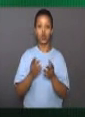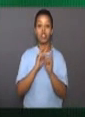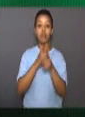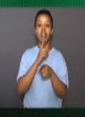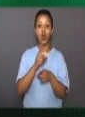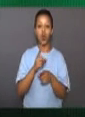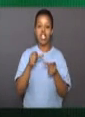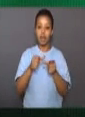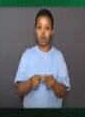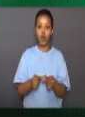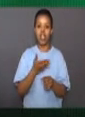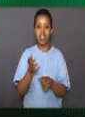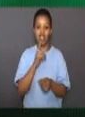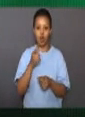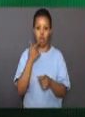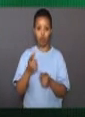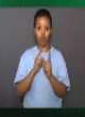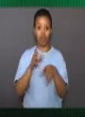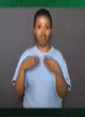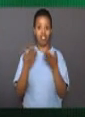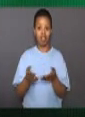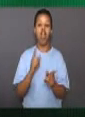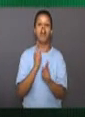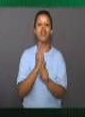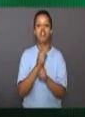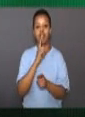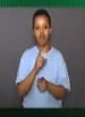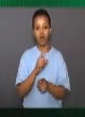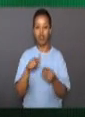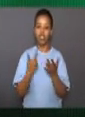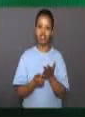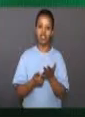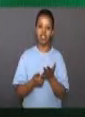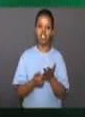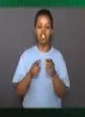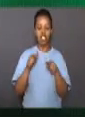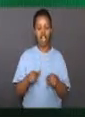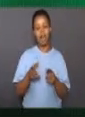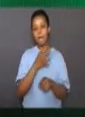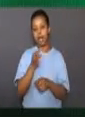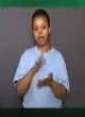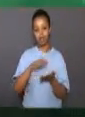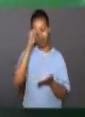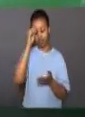answered correctly. Great work, students. You must really be paying attention today.